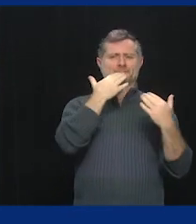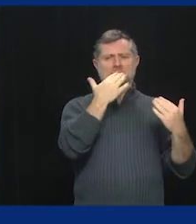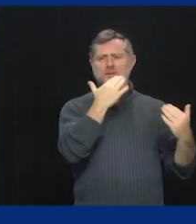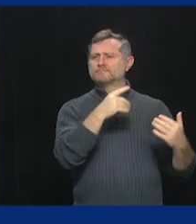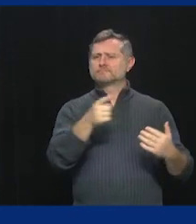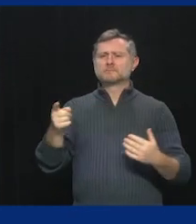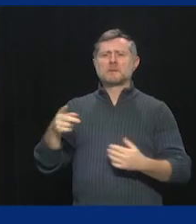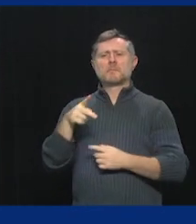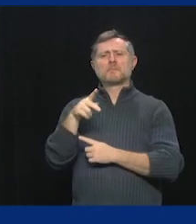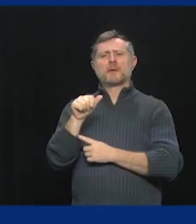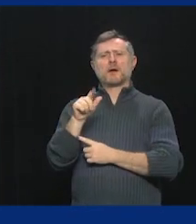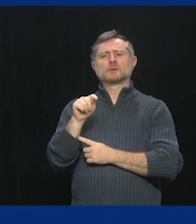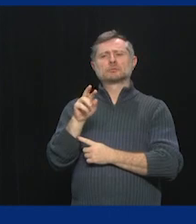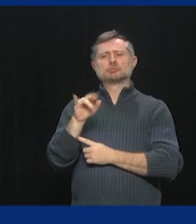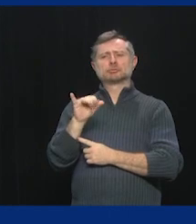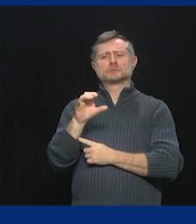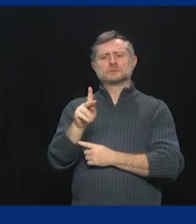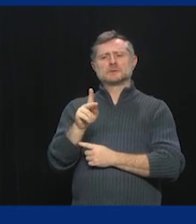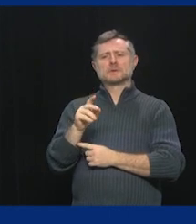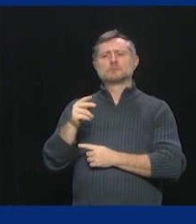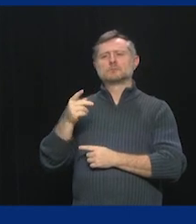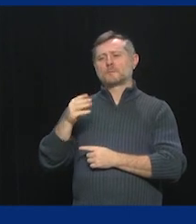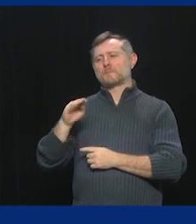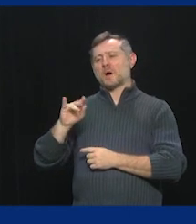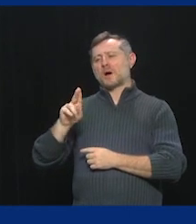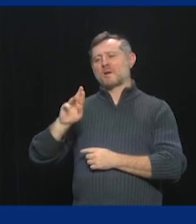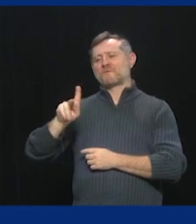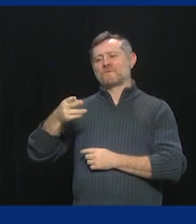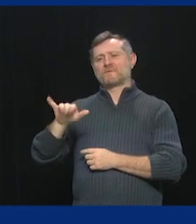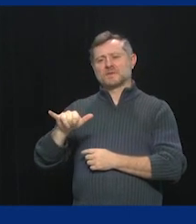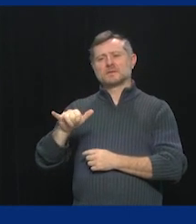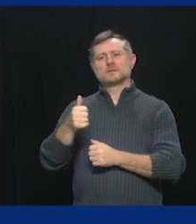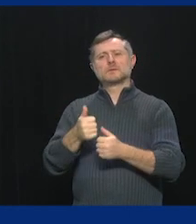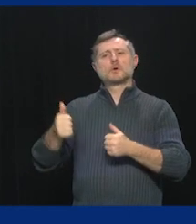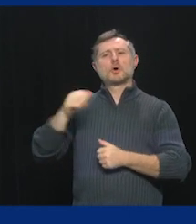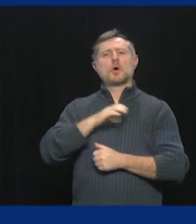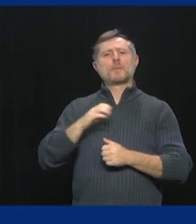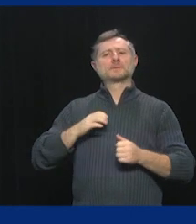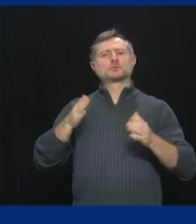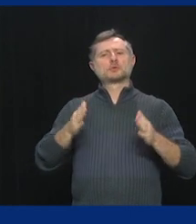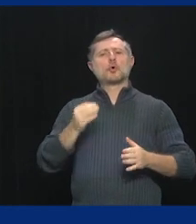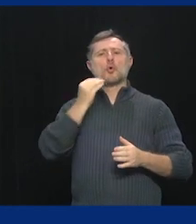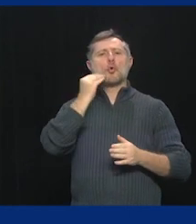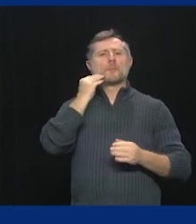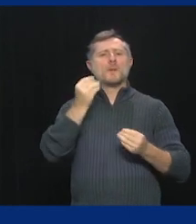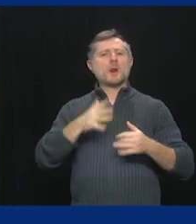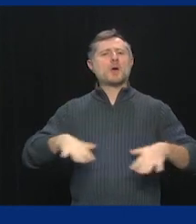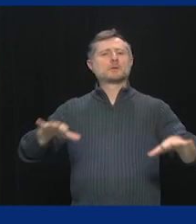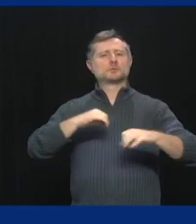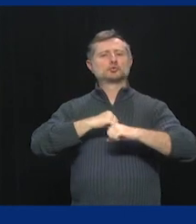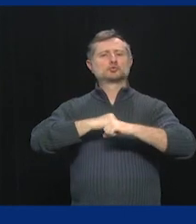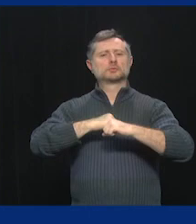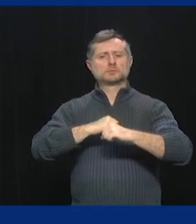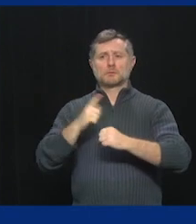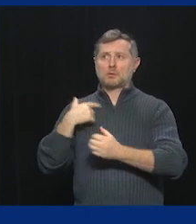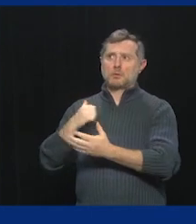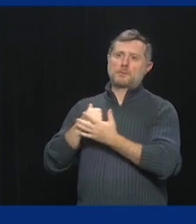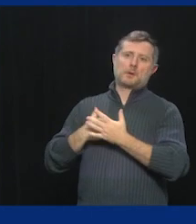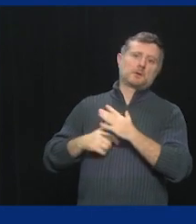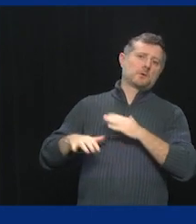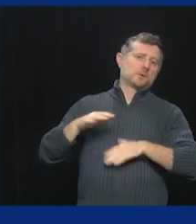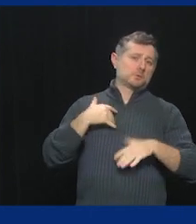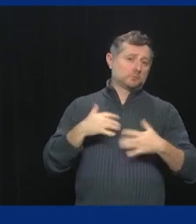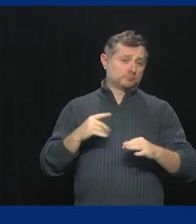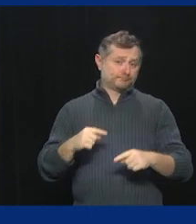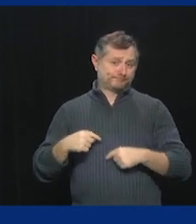Division of Homeland Security and Emergency Services, for all the work that he has done, helping us navigate the turbulent waters that we've